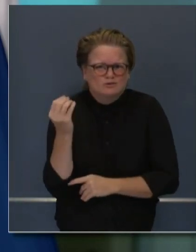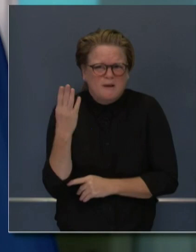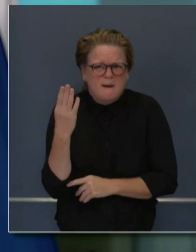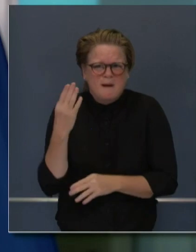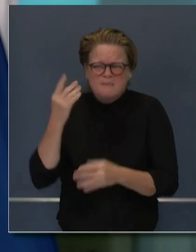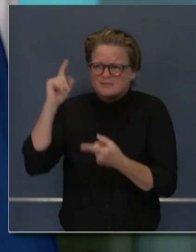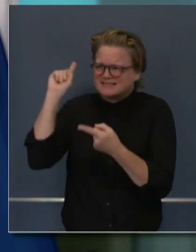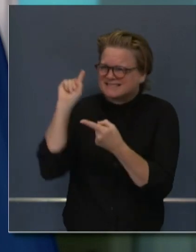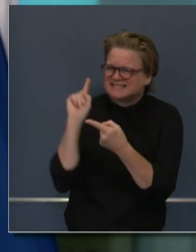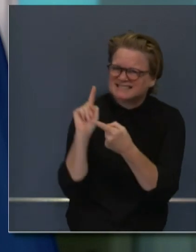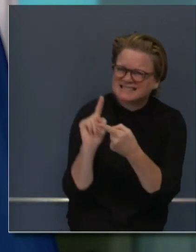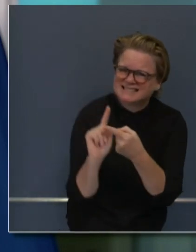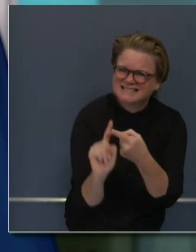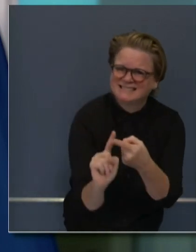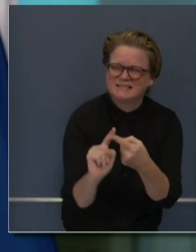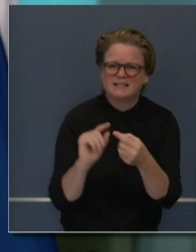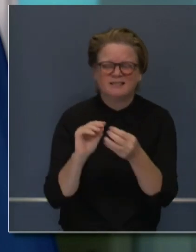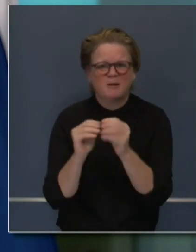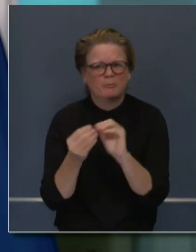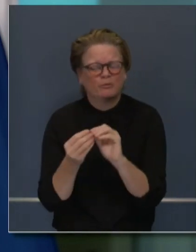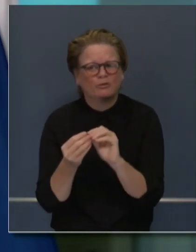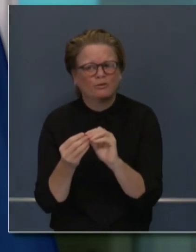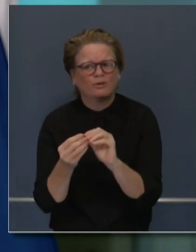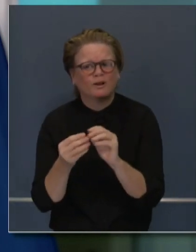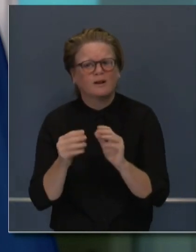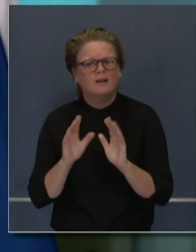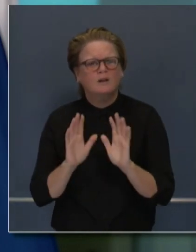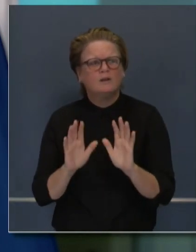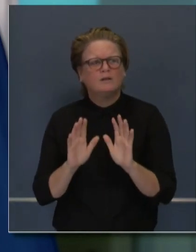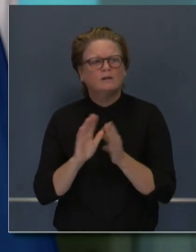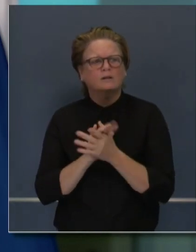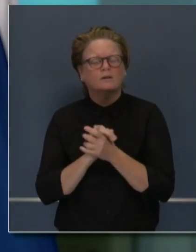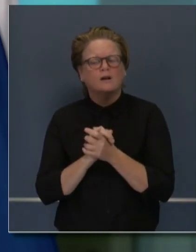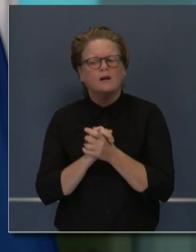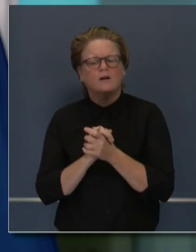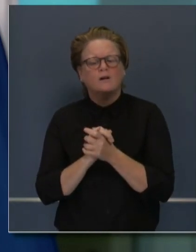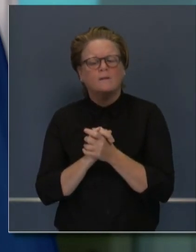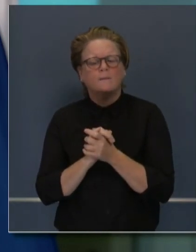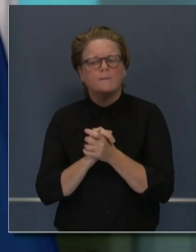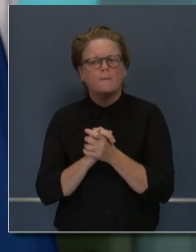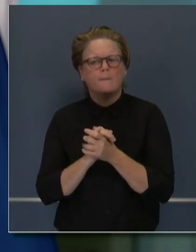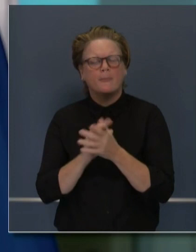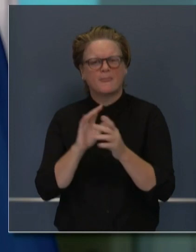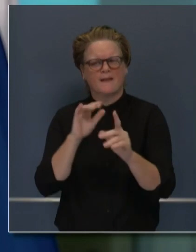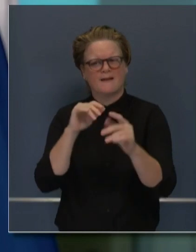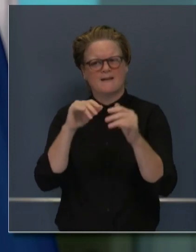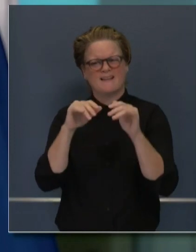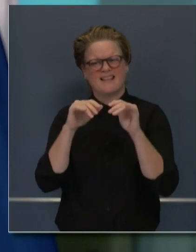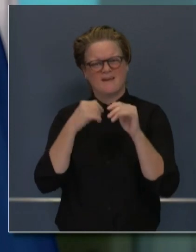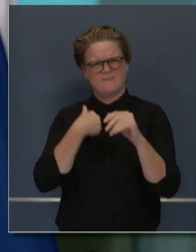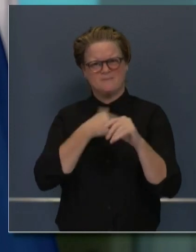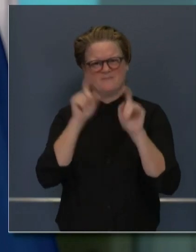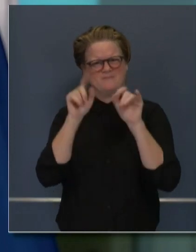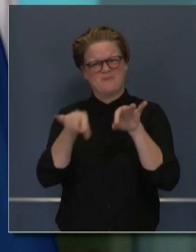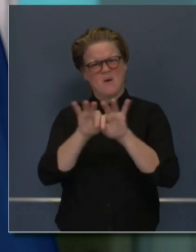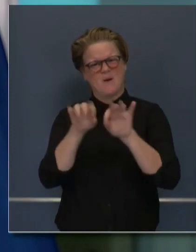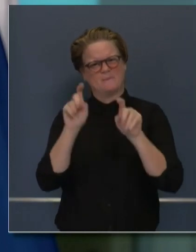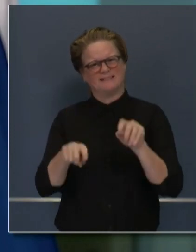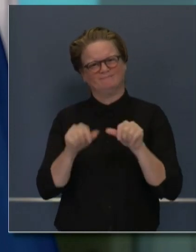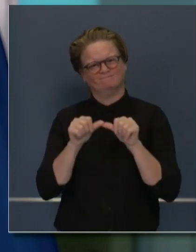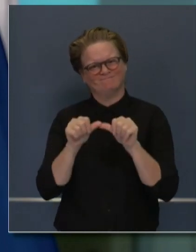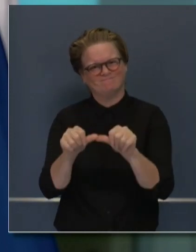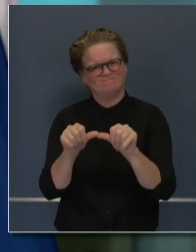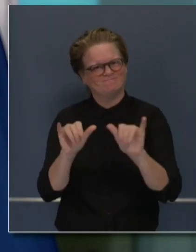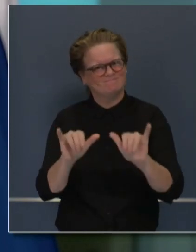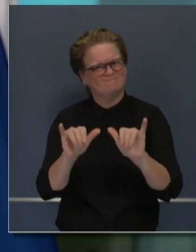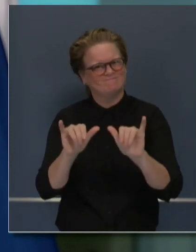same sort of approaches are going to carry us through the weeks to come. Today, though, this move